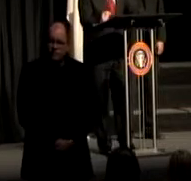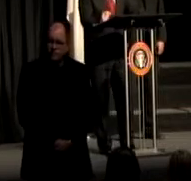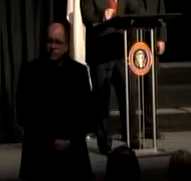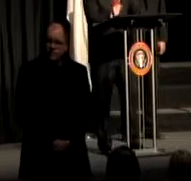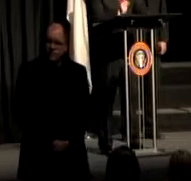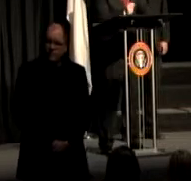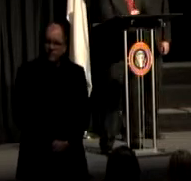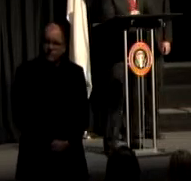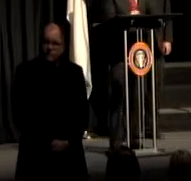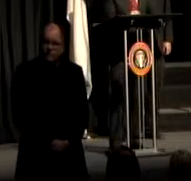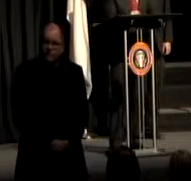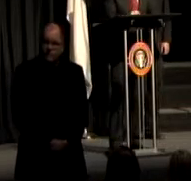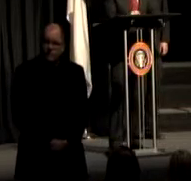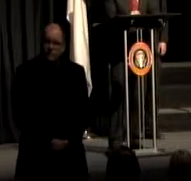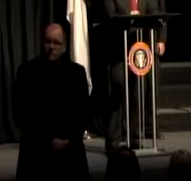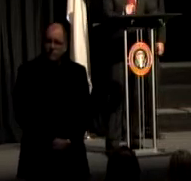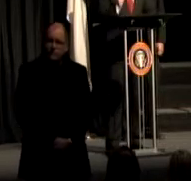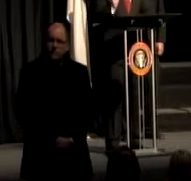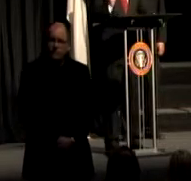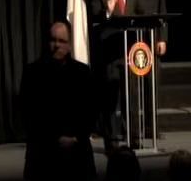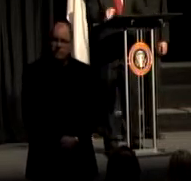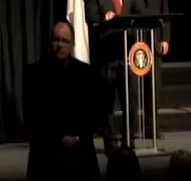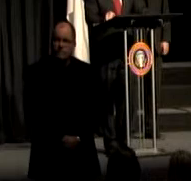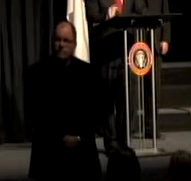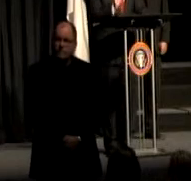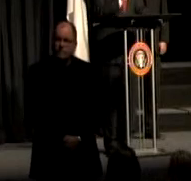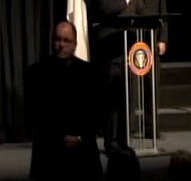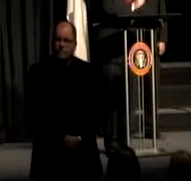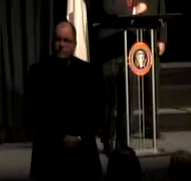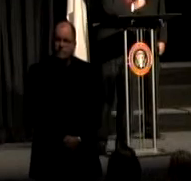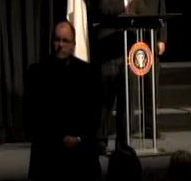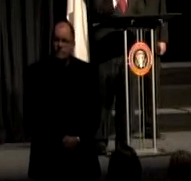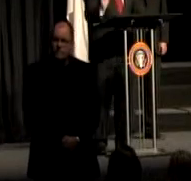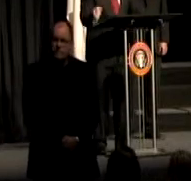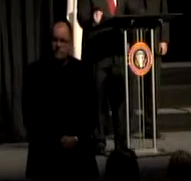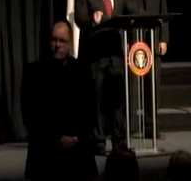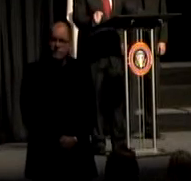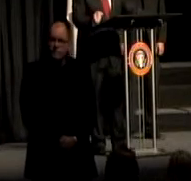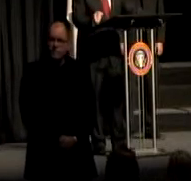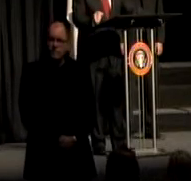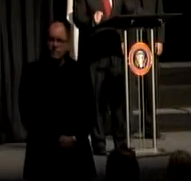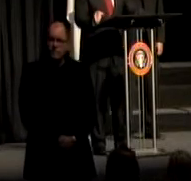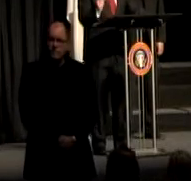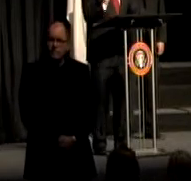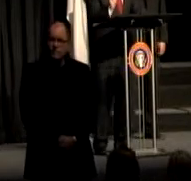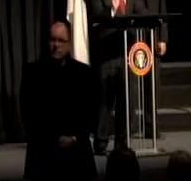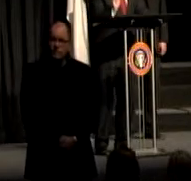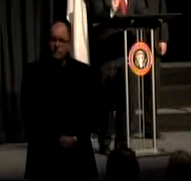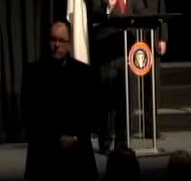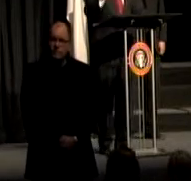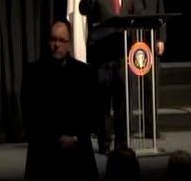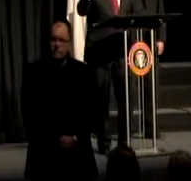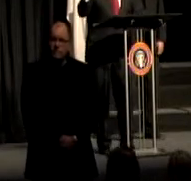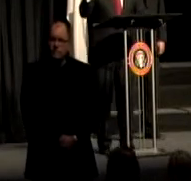cutting ministry the way to grow a church is to add ministry is to